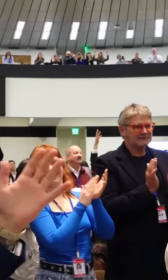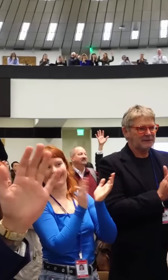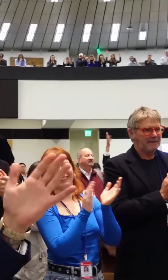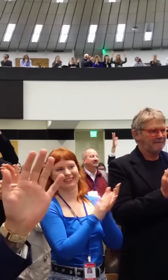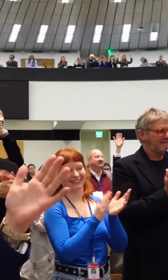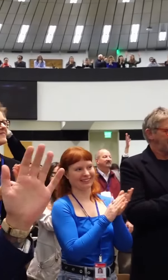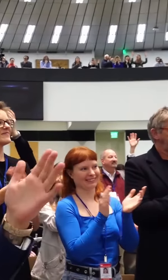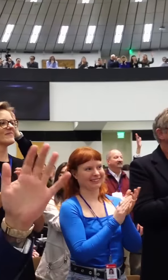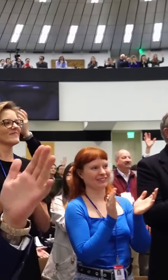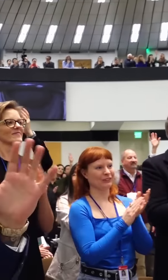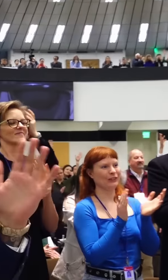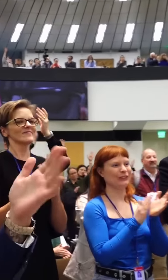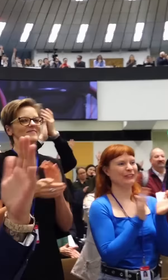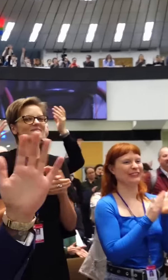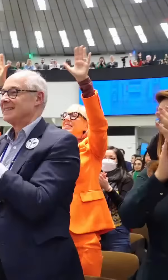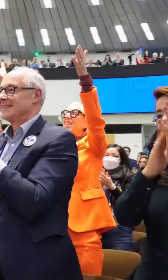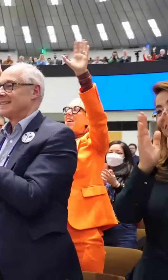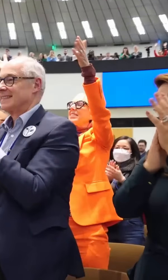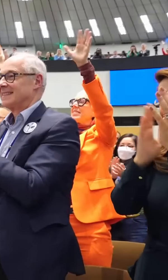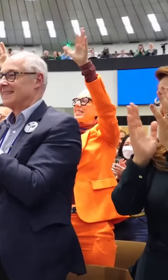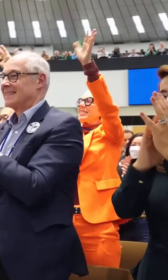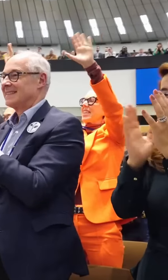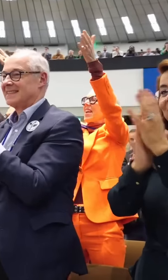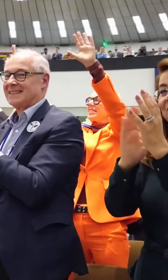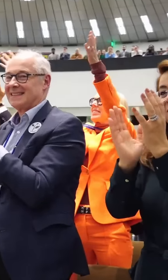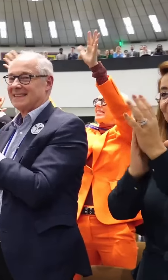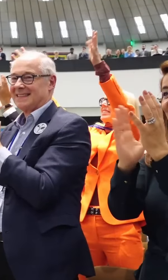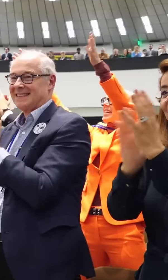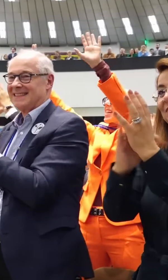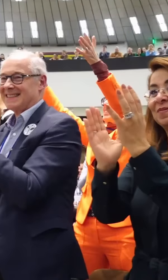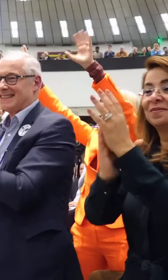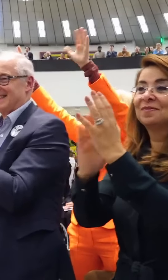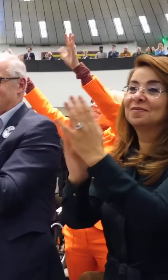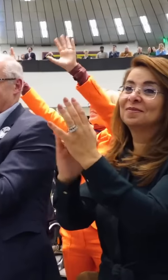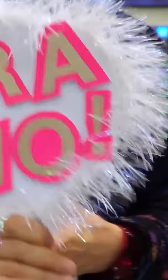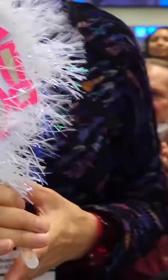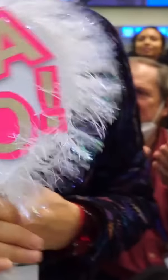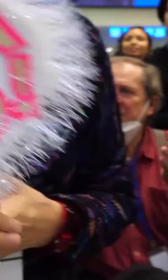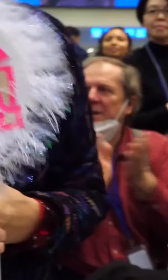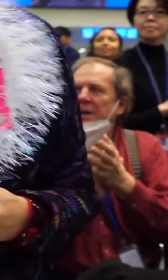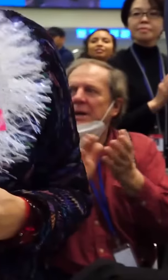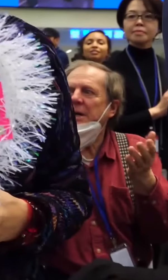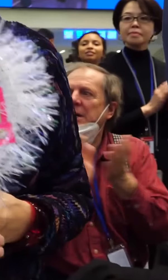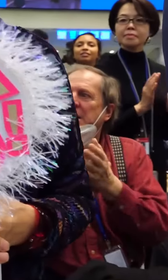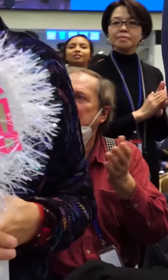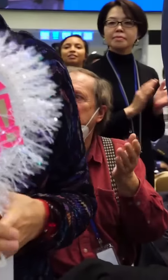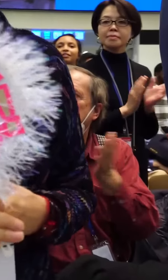Okay.